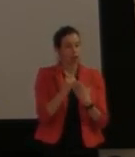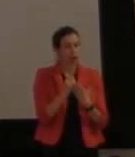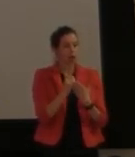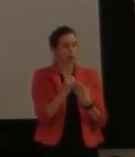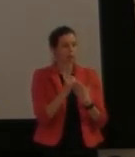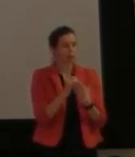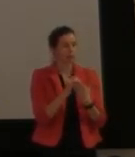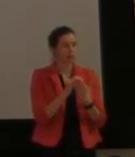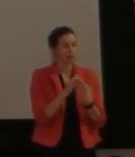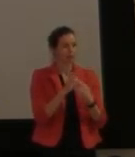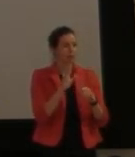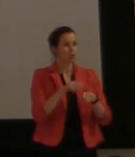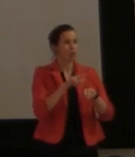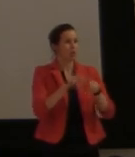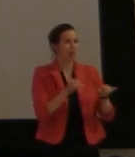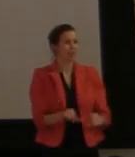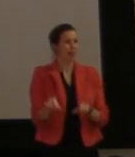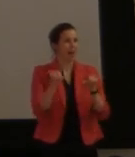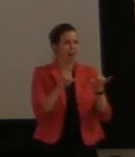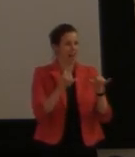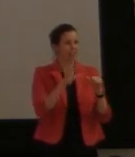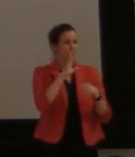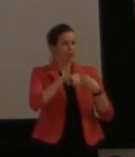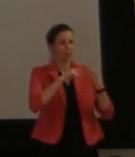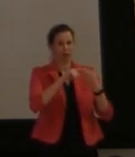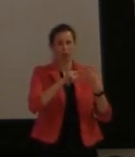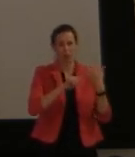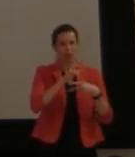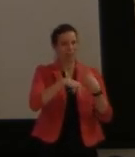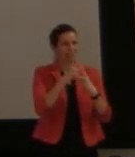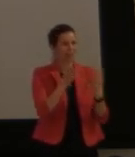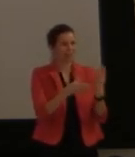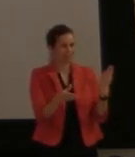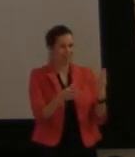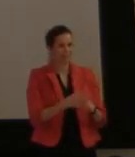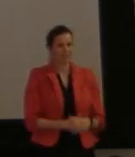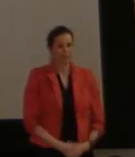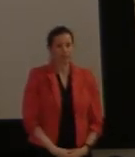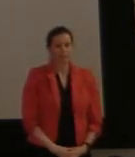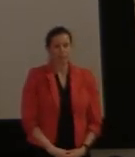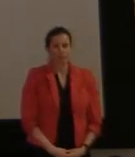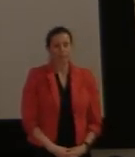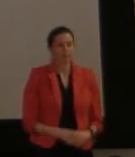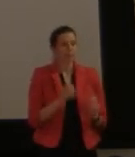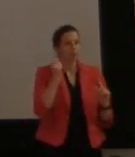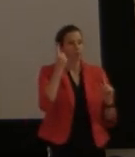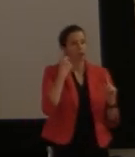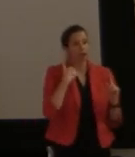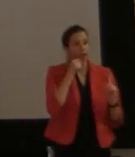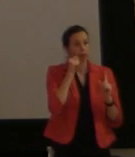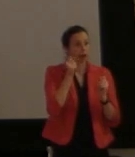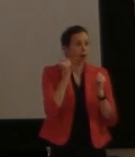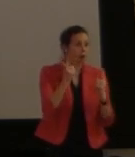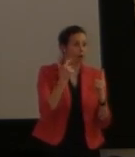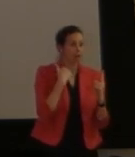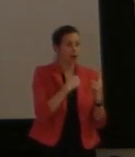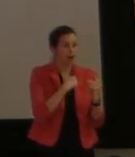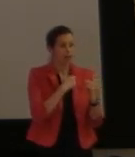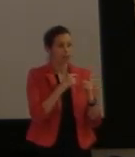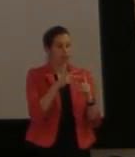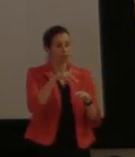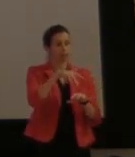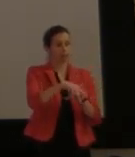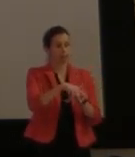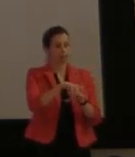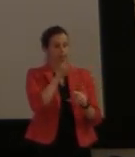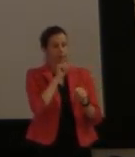normalize talking about these sorts of things. And then I know not all of us are embedded in research all the time,